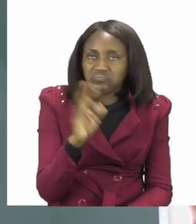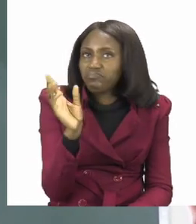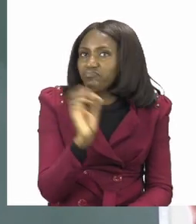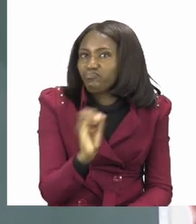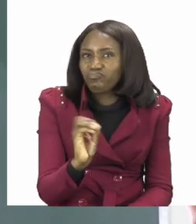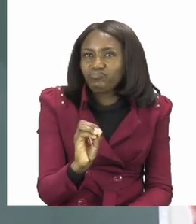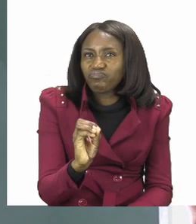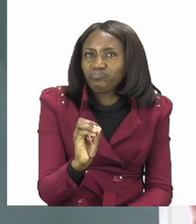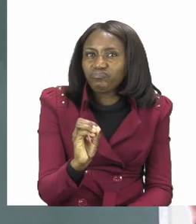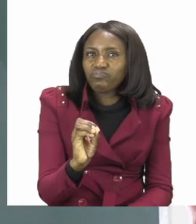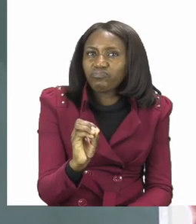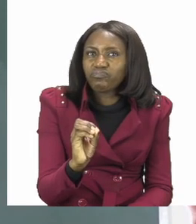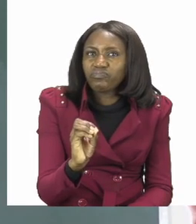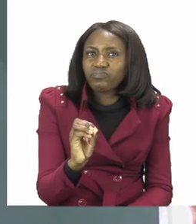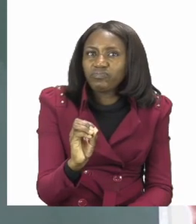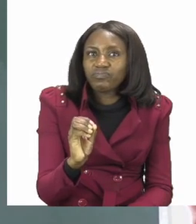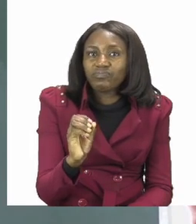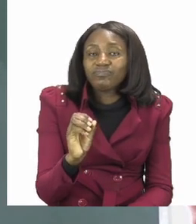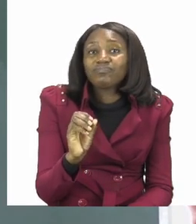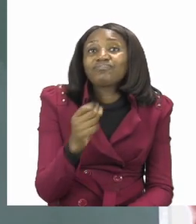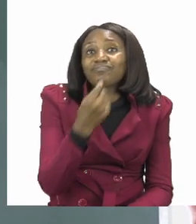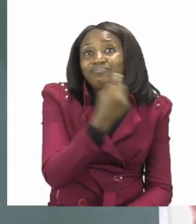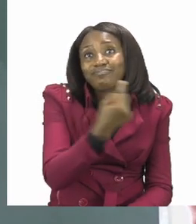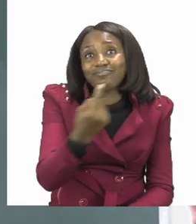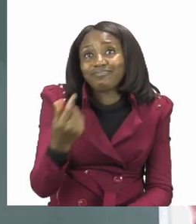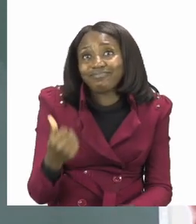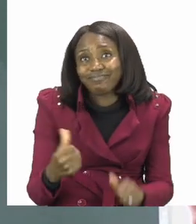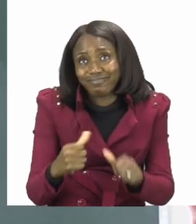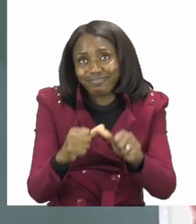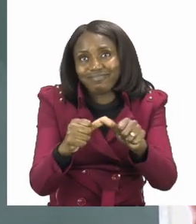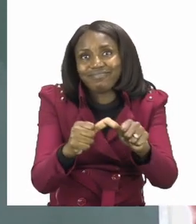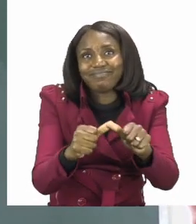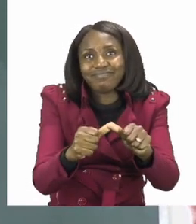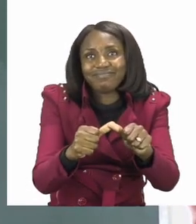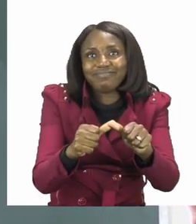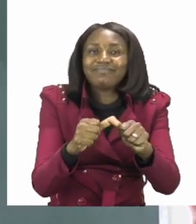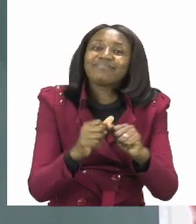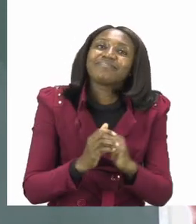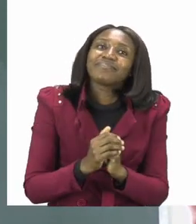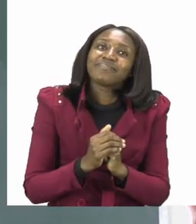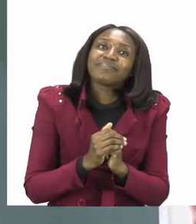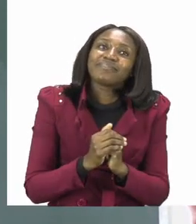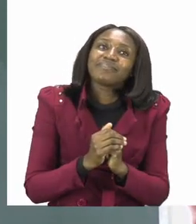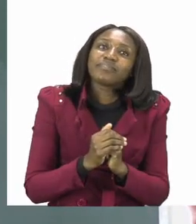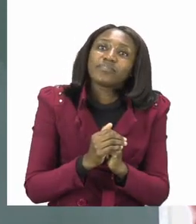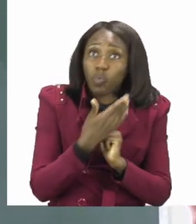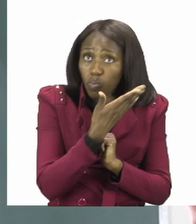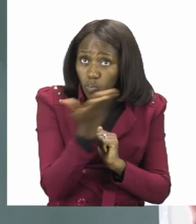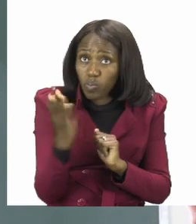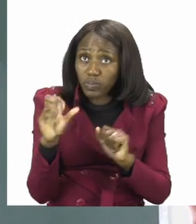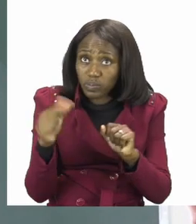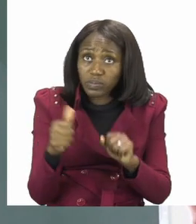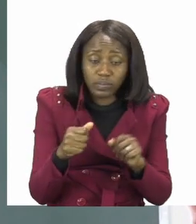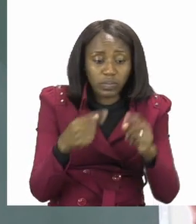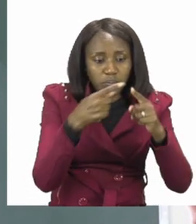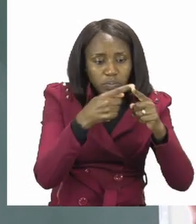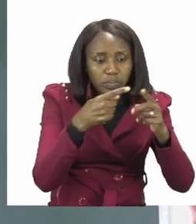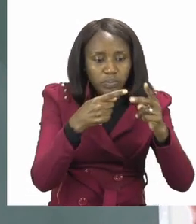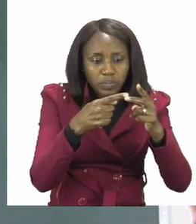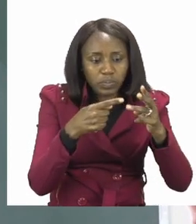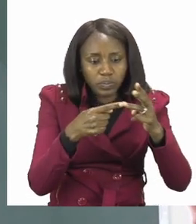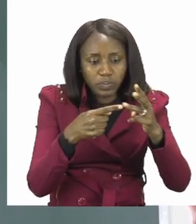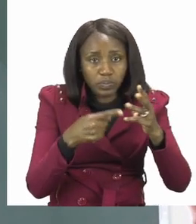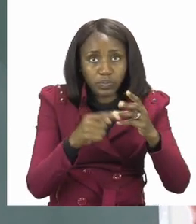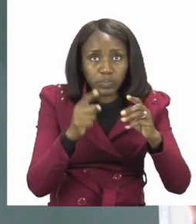it. The rest, you're going to look for them by yourself. Do this for all the pots that you can see with the